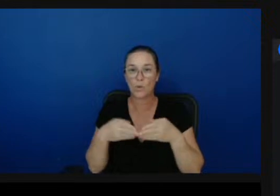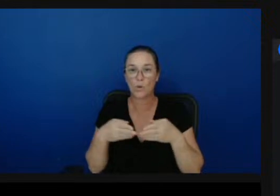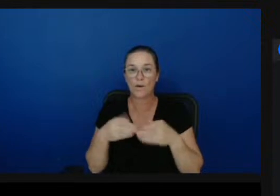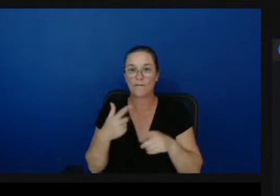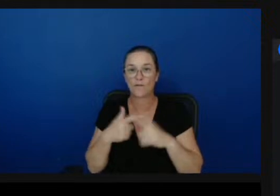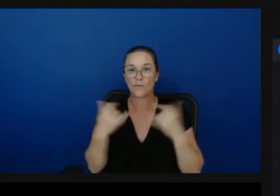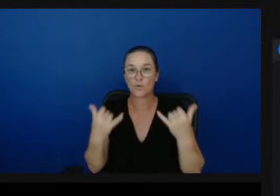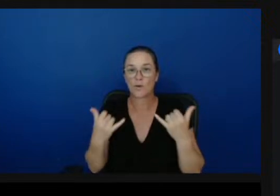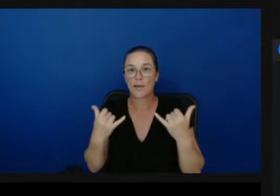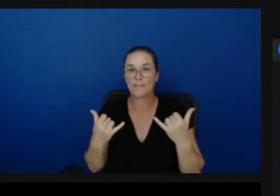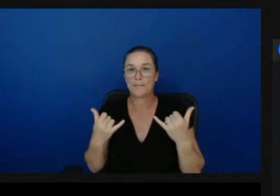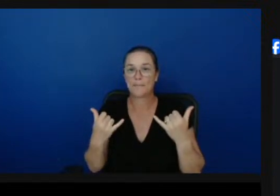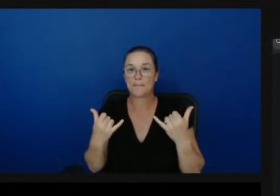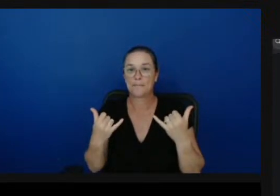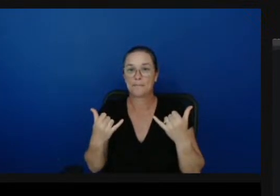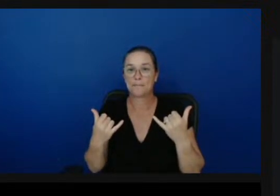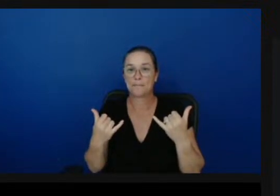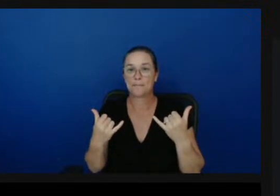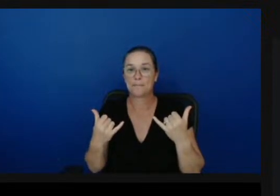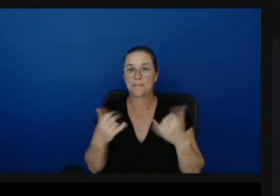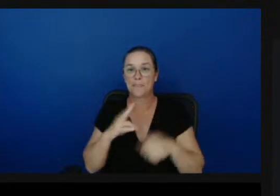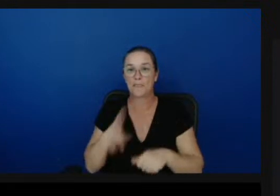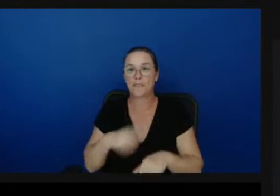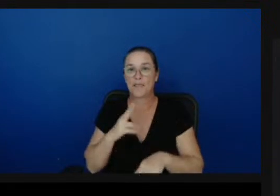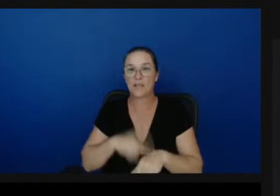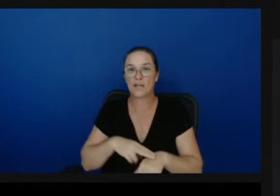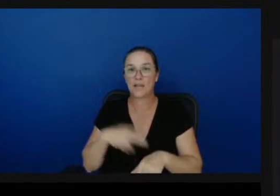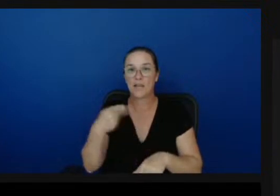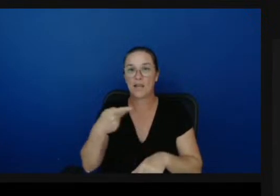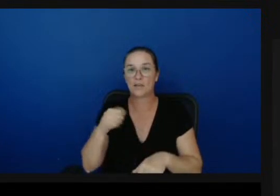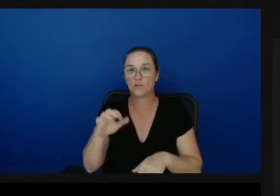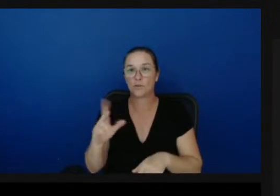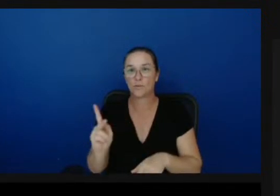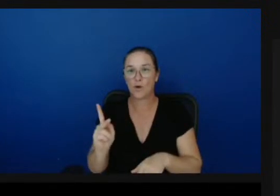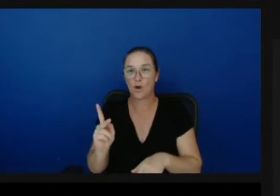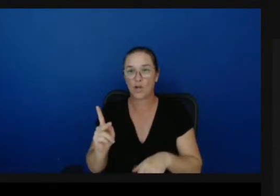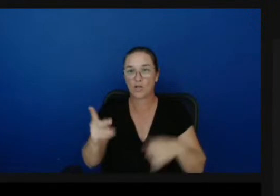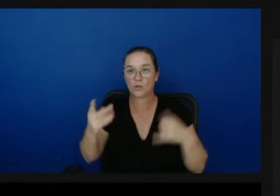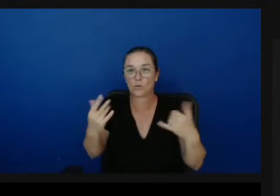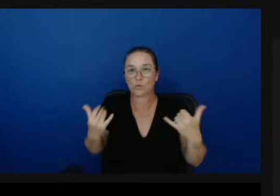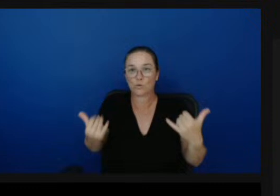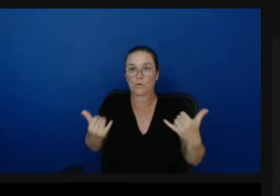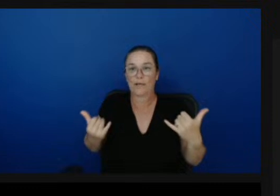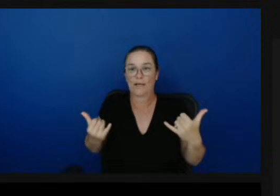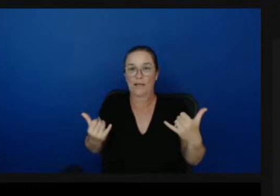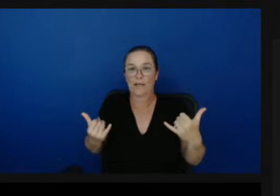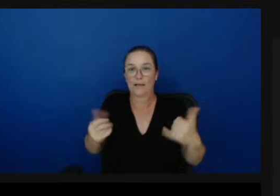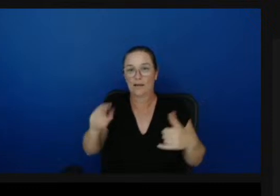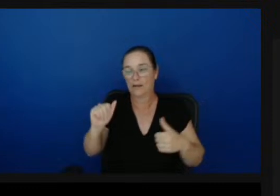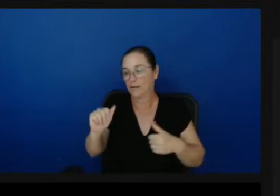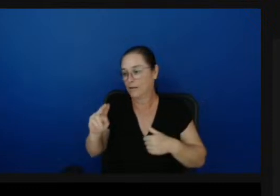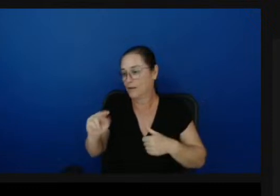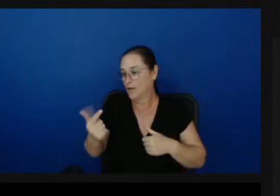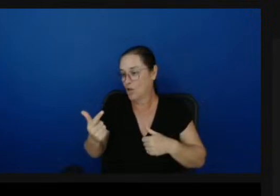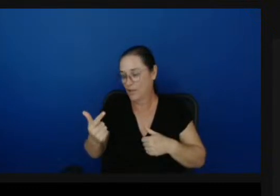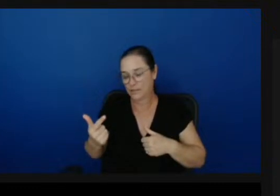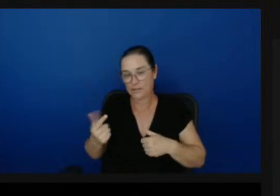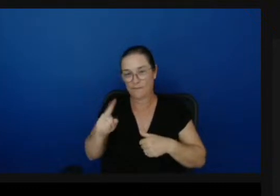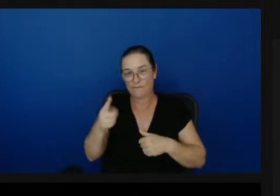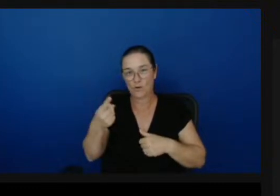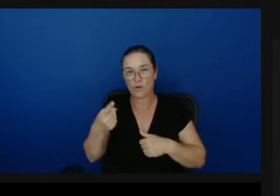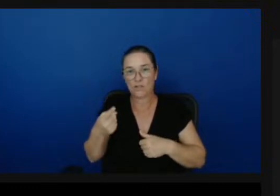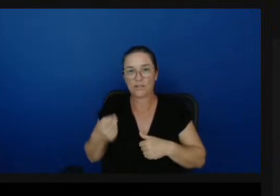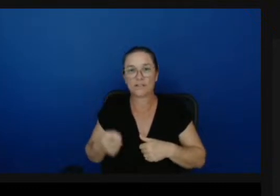today. The national park. Today, August 1st, is Hawaii Volcanoes National